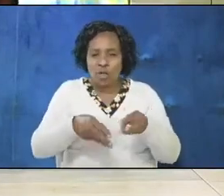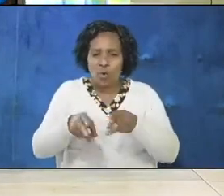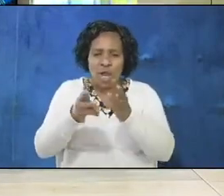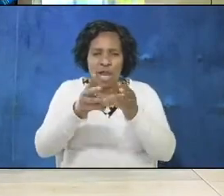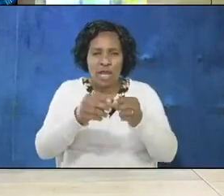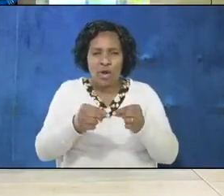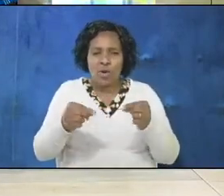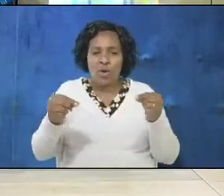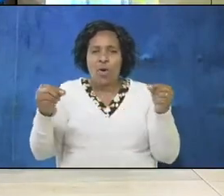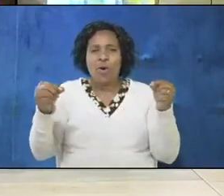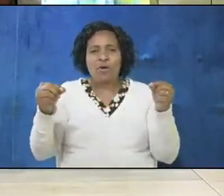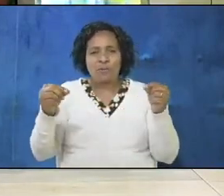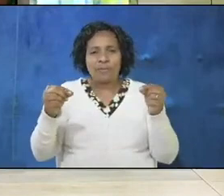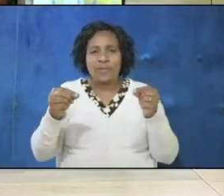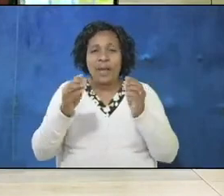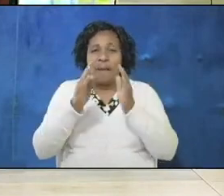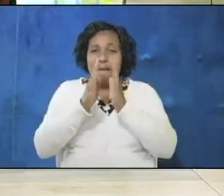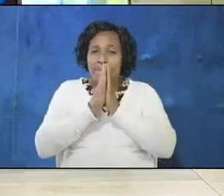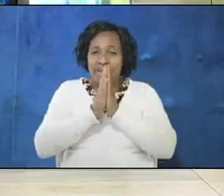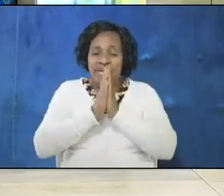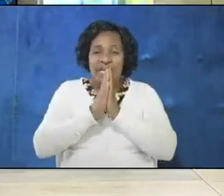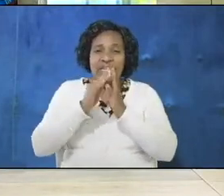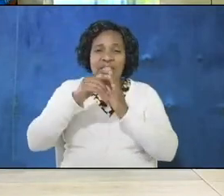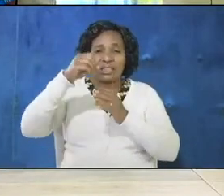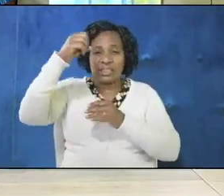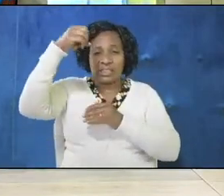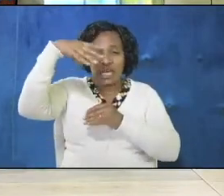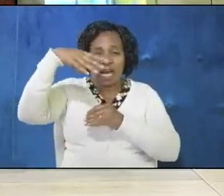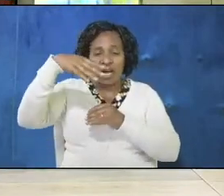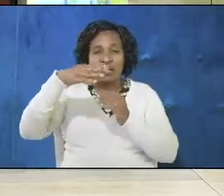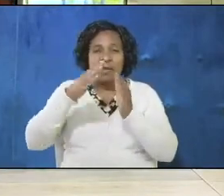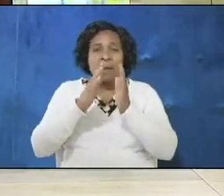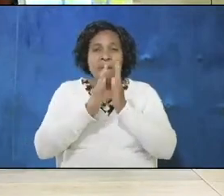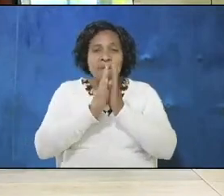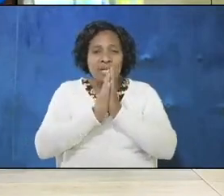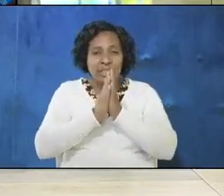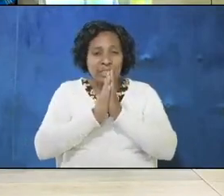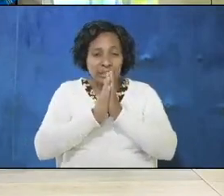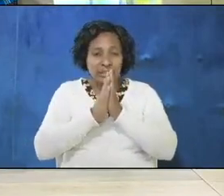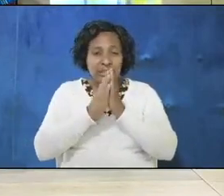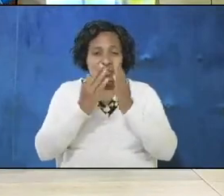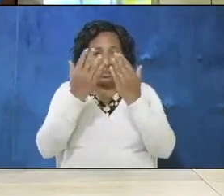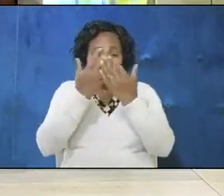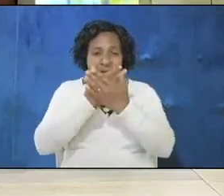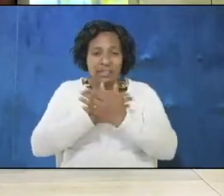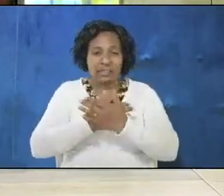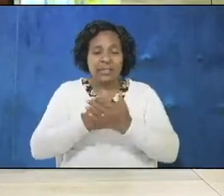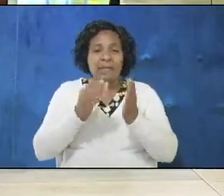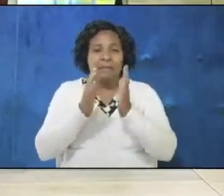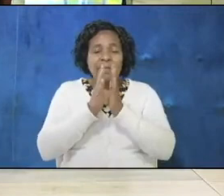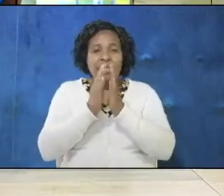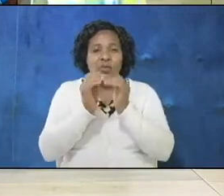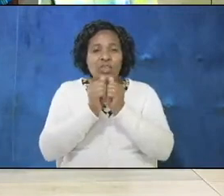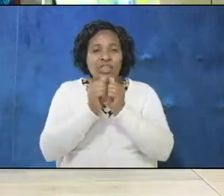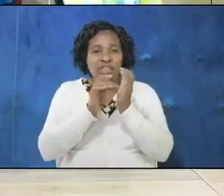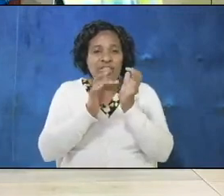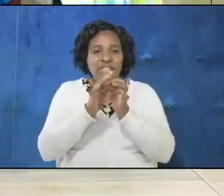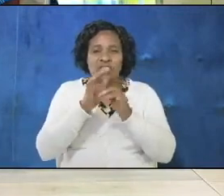way. Praying in the sunlight, praying in the shadows, praying with Jesus